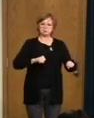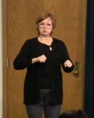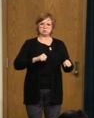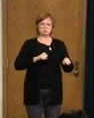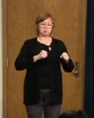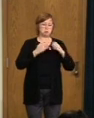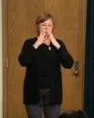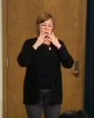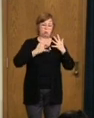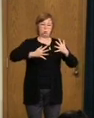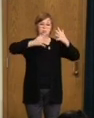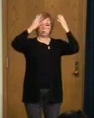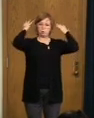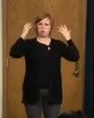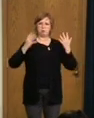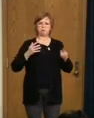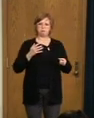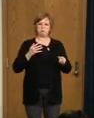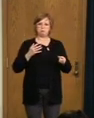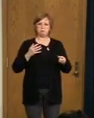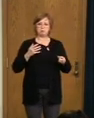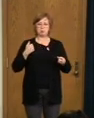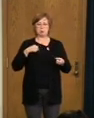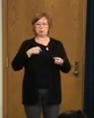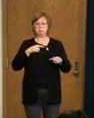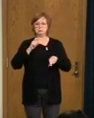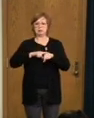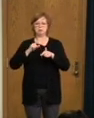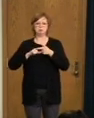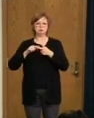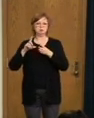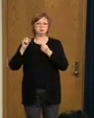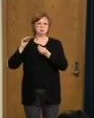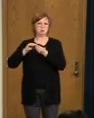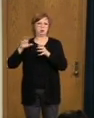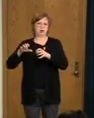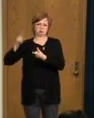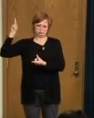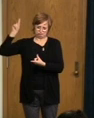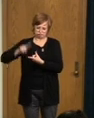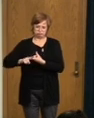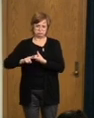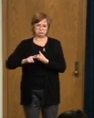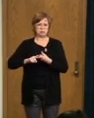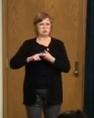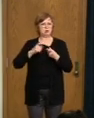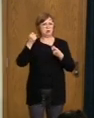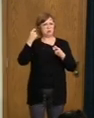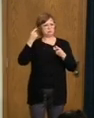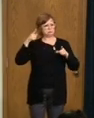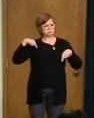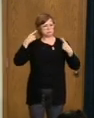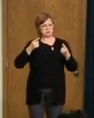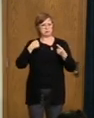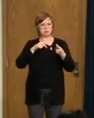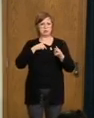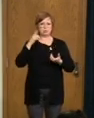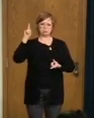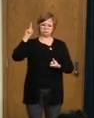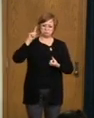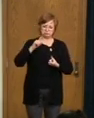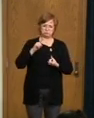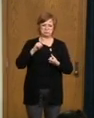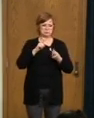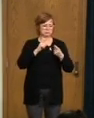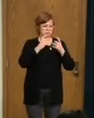or out of the question. The approach we have tried to take is one to slow things down to a degree where we can preserve the